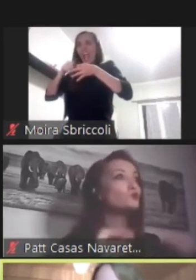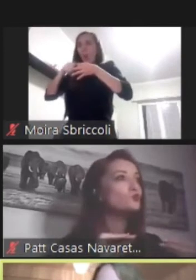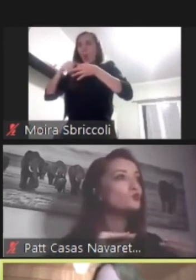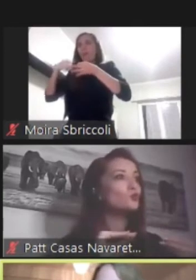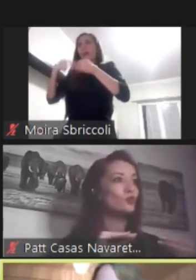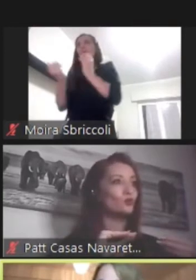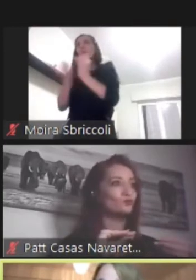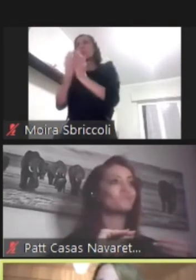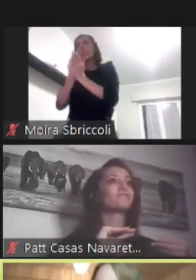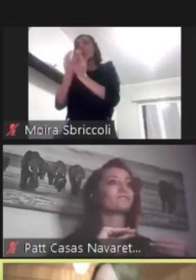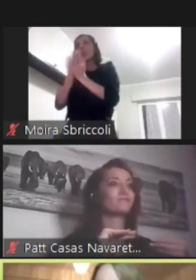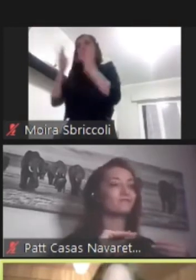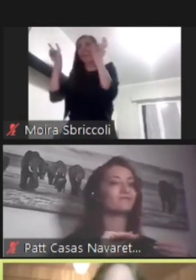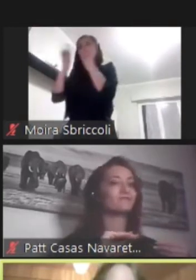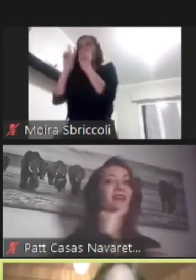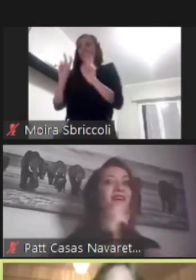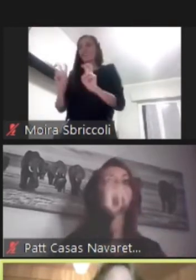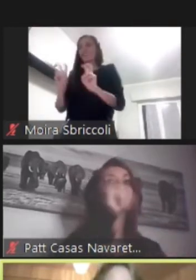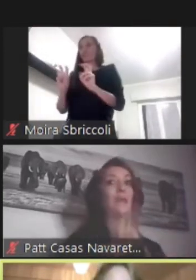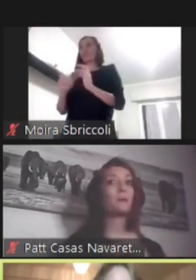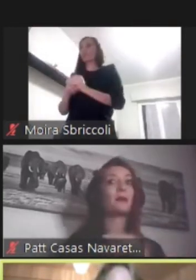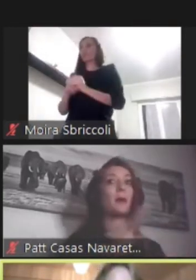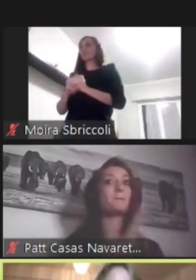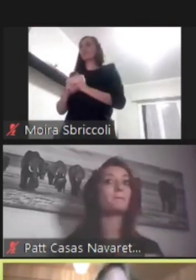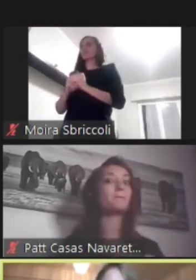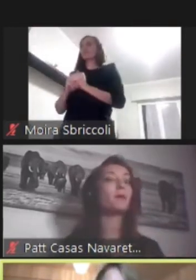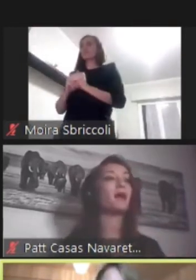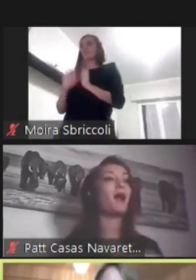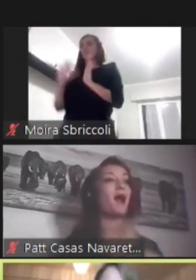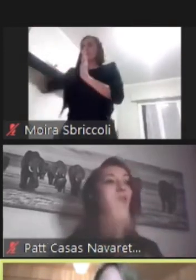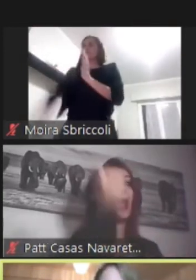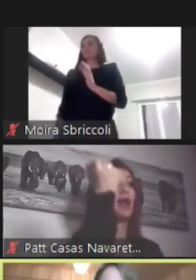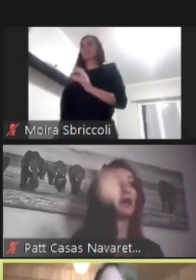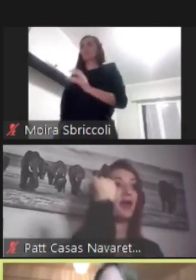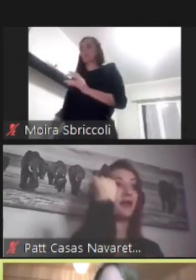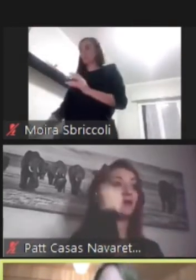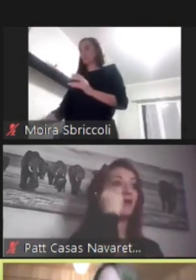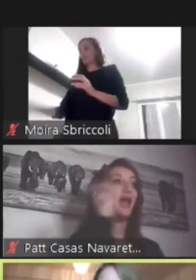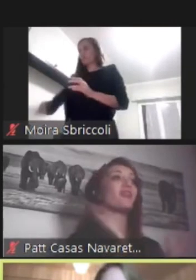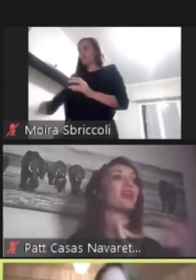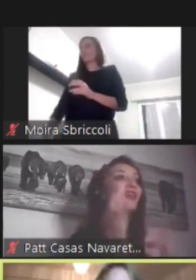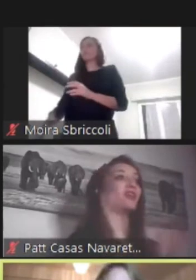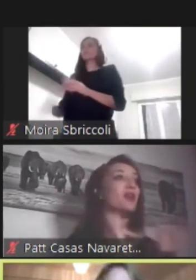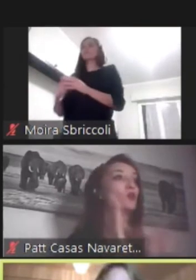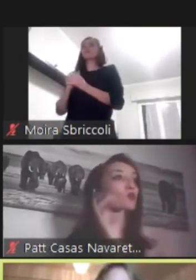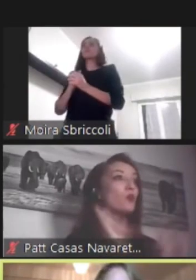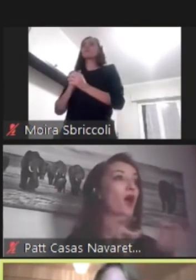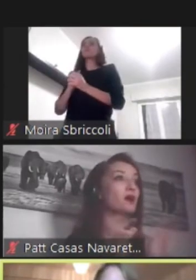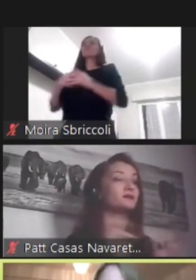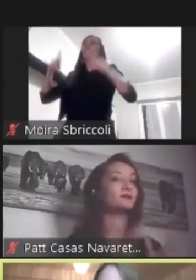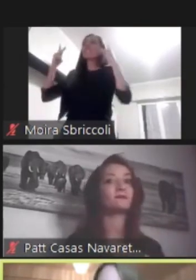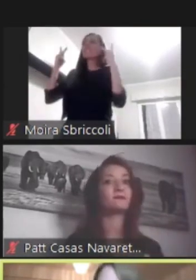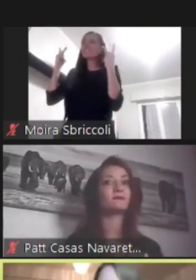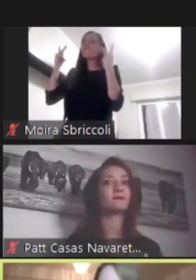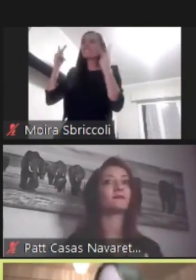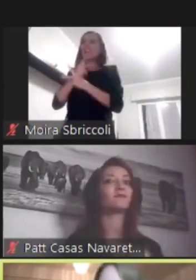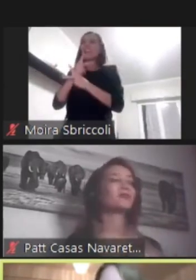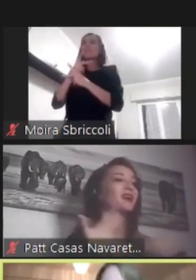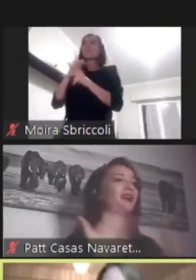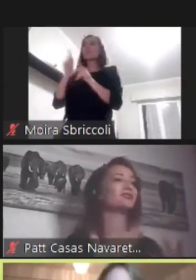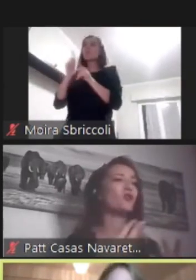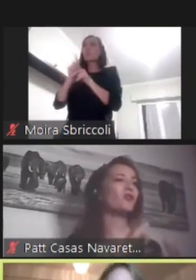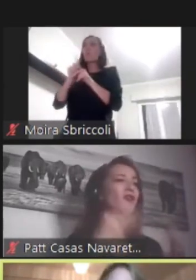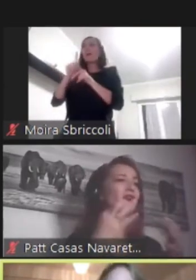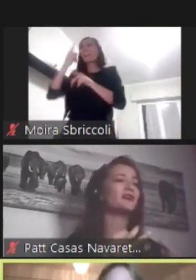exercise sort of fuel in a way. So the L-lysine in